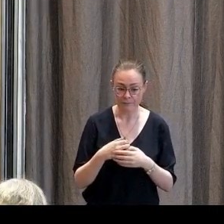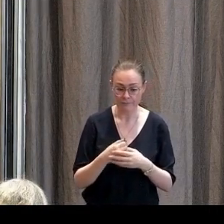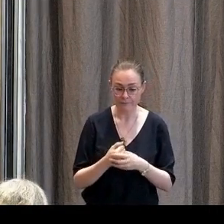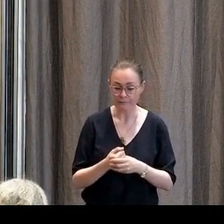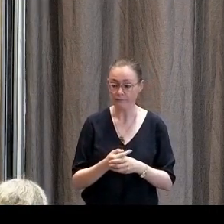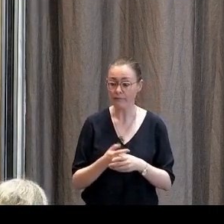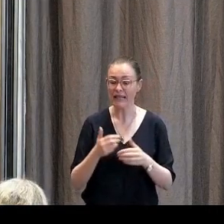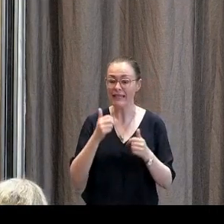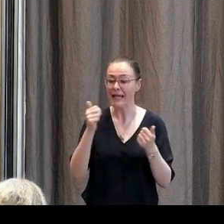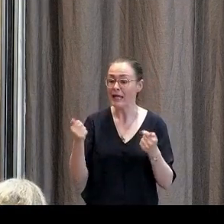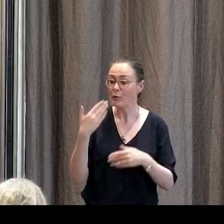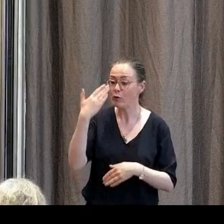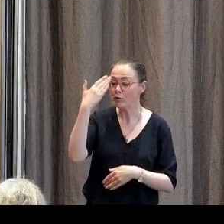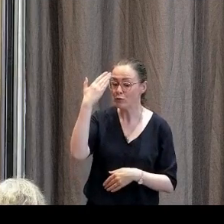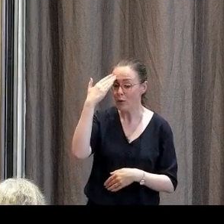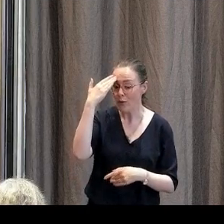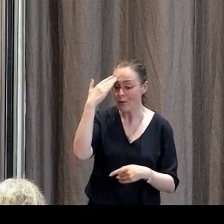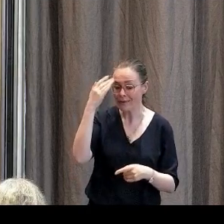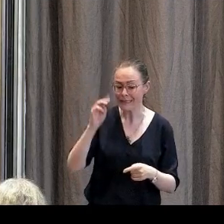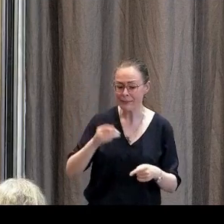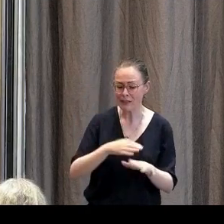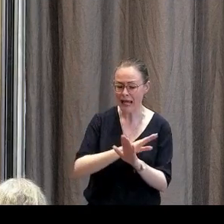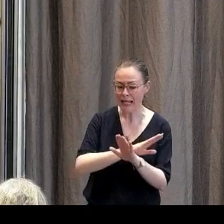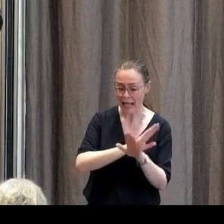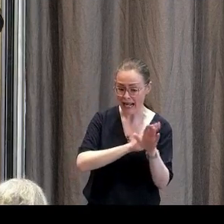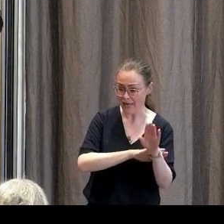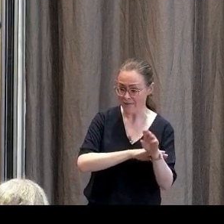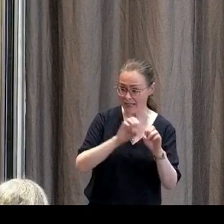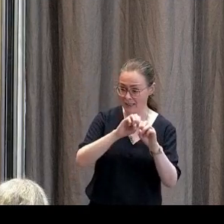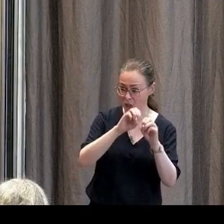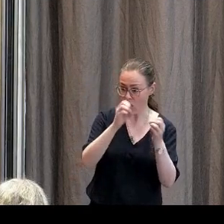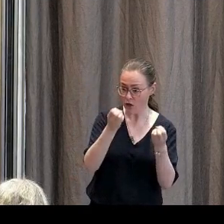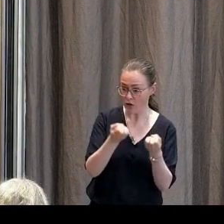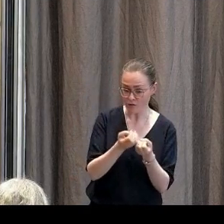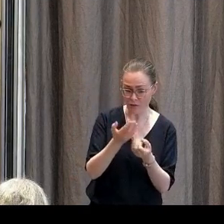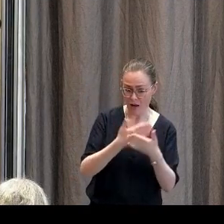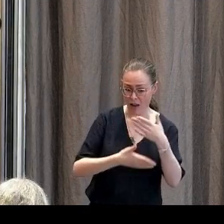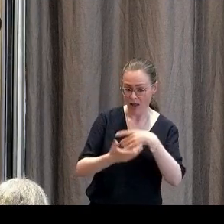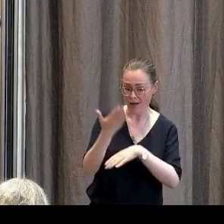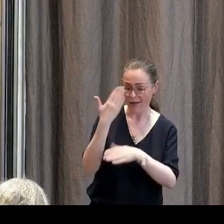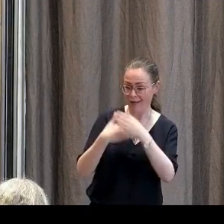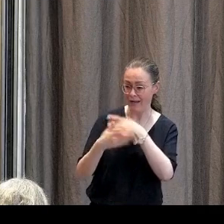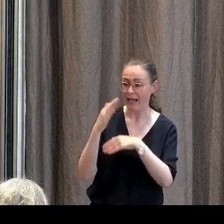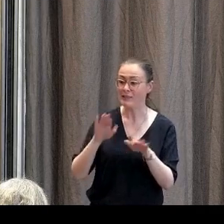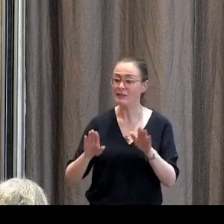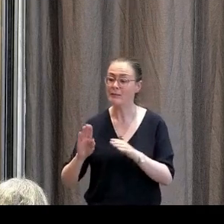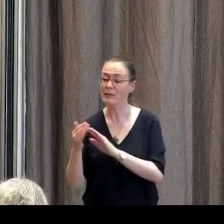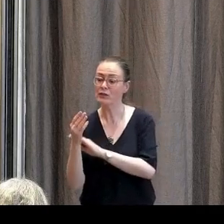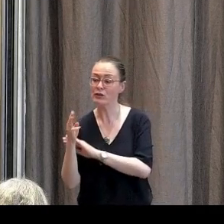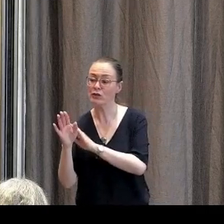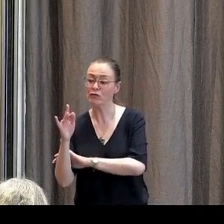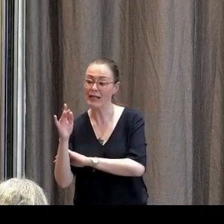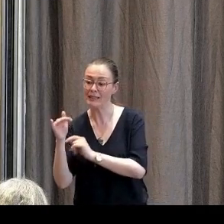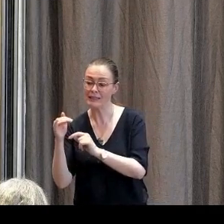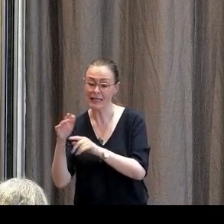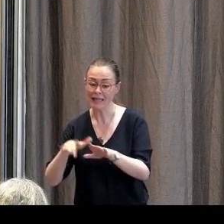Now, anyone know, the picture on the left is the Earth a long time ago, and the picture on the right is what life